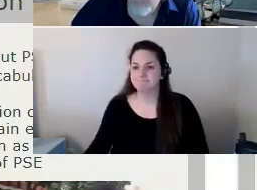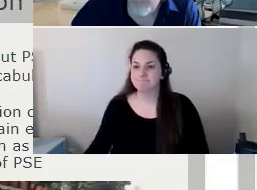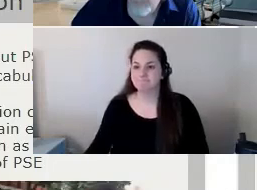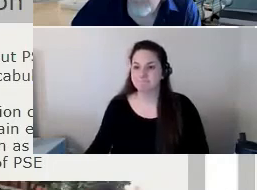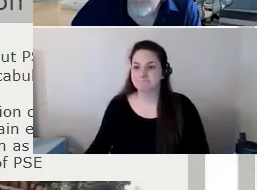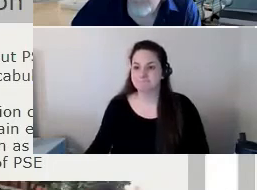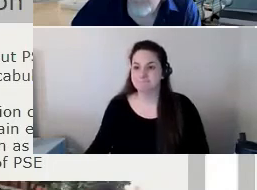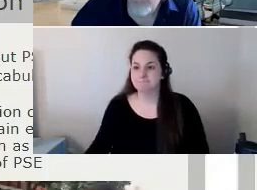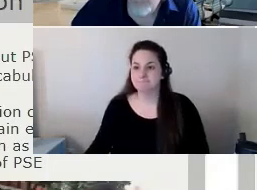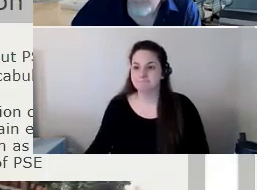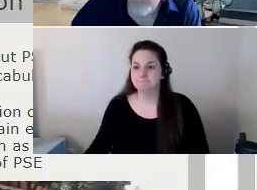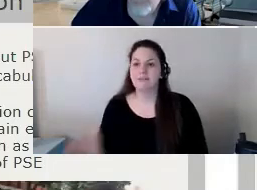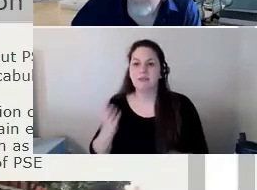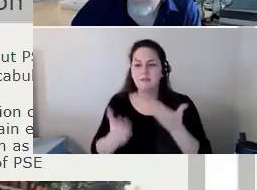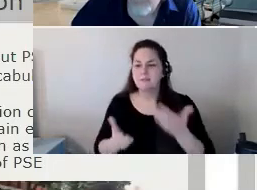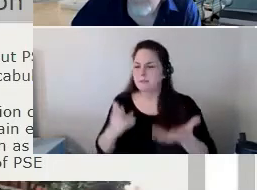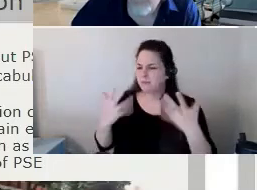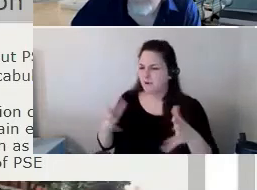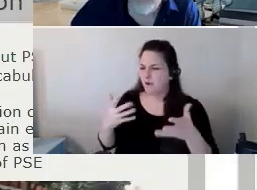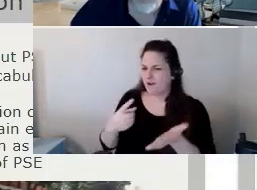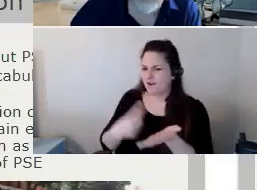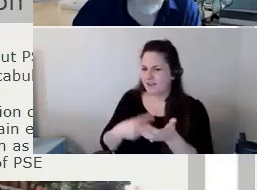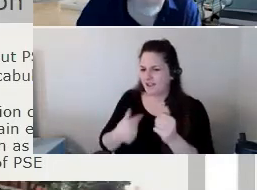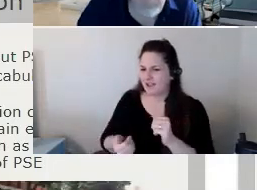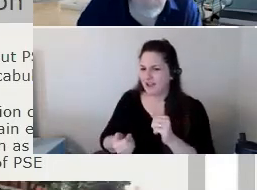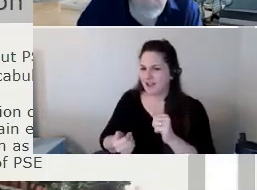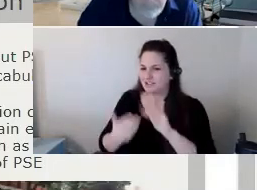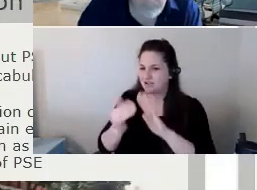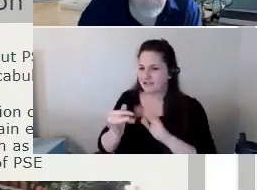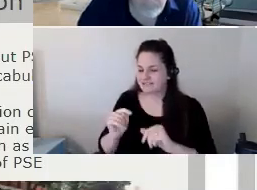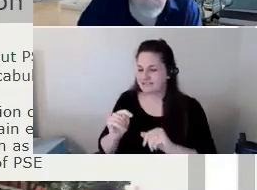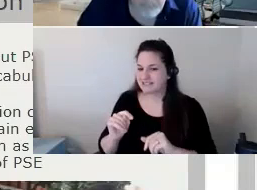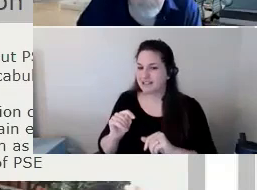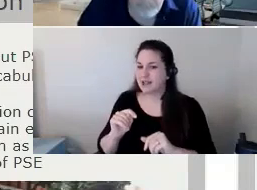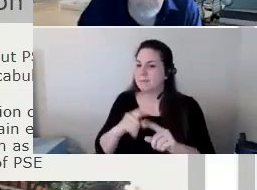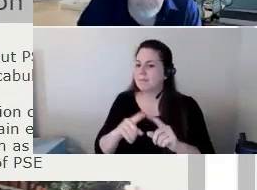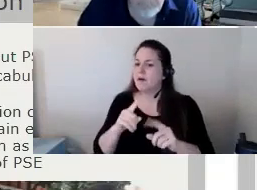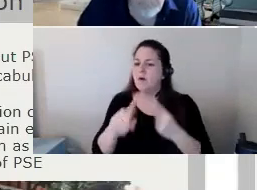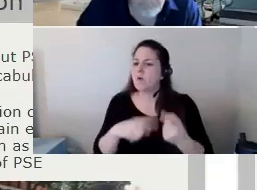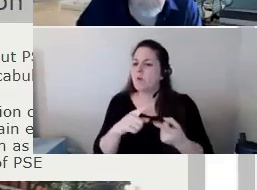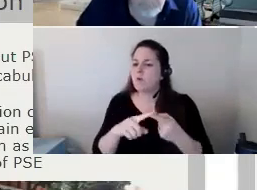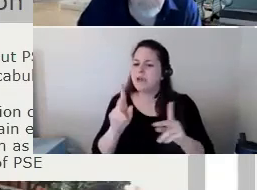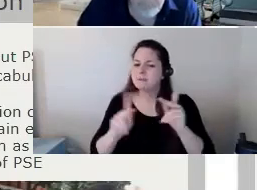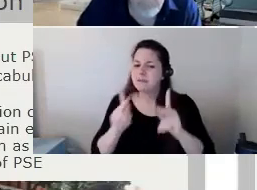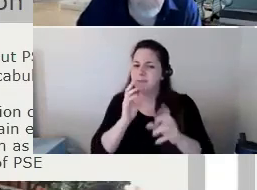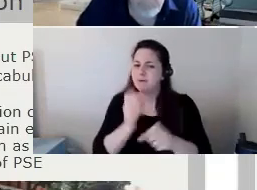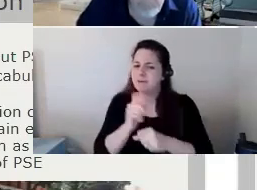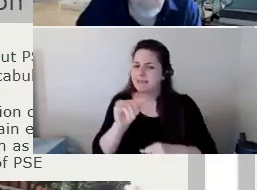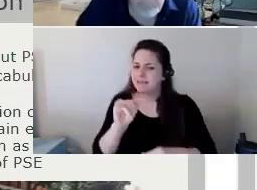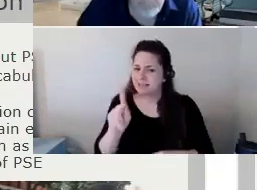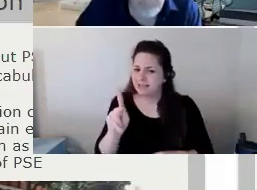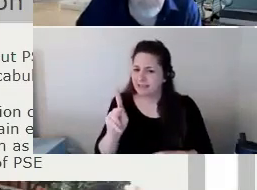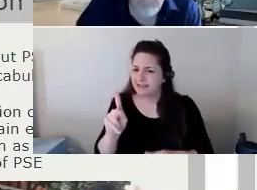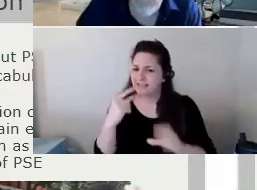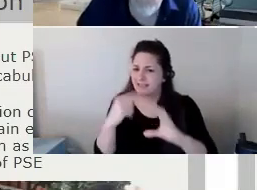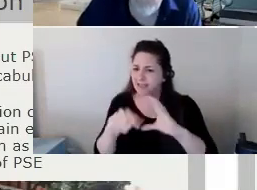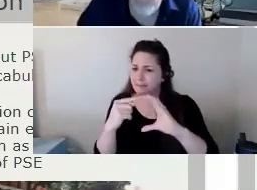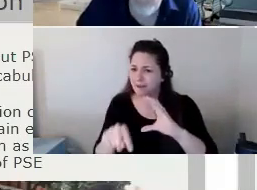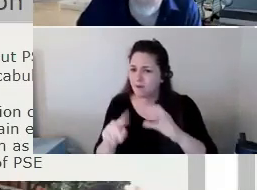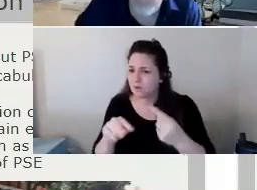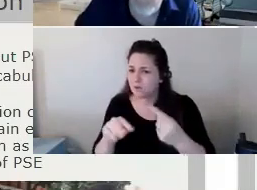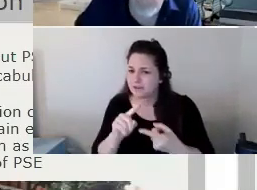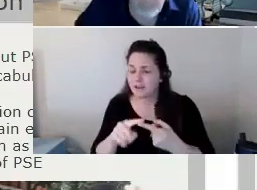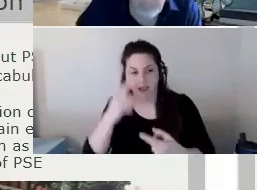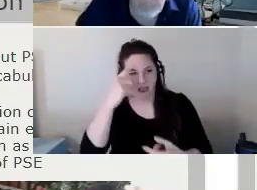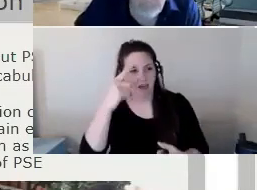You may have just addressed this, Felice, as I was typing answers to questions, but when again will people get the link to do their Yeah, I put that. I